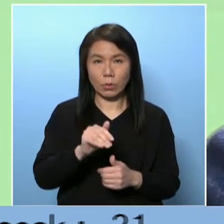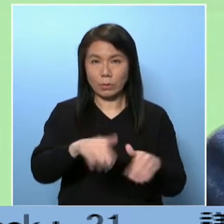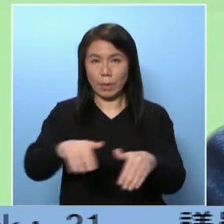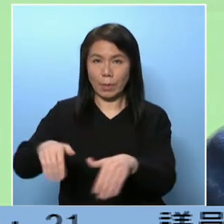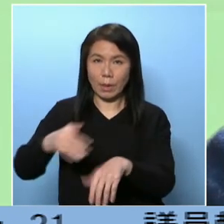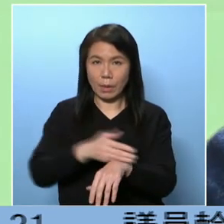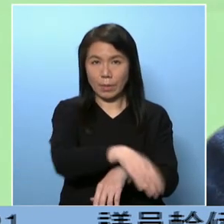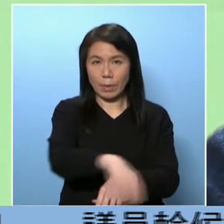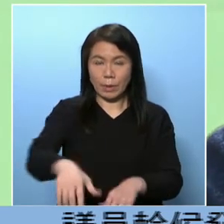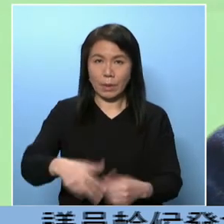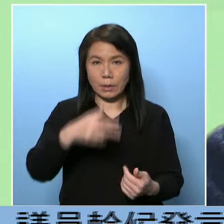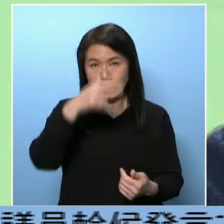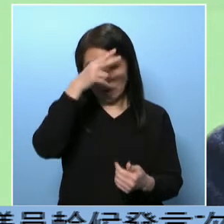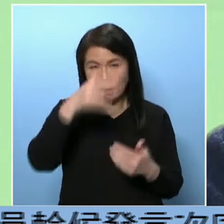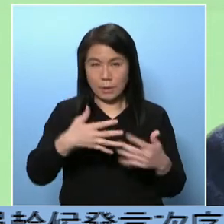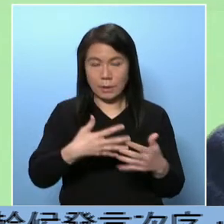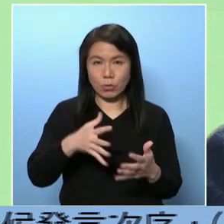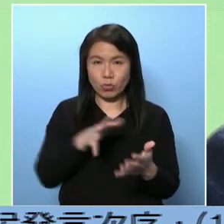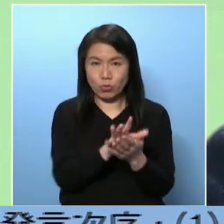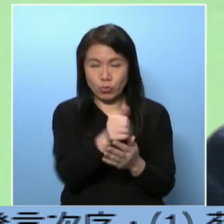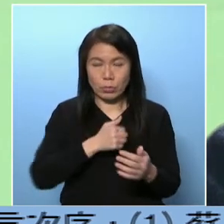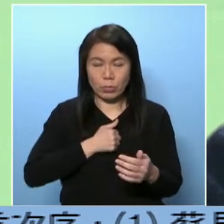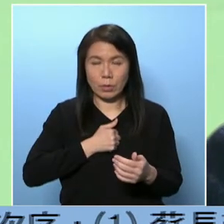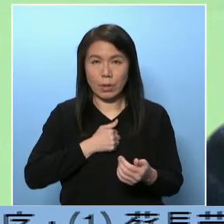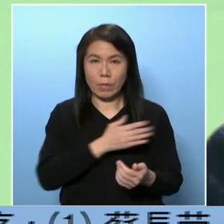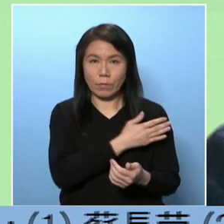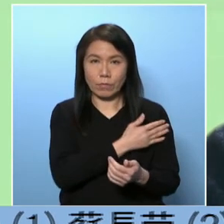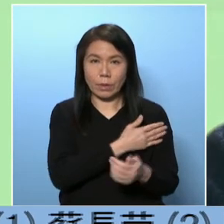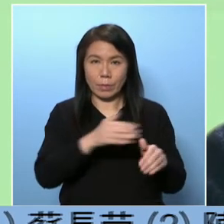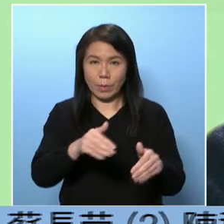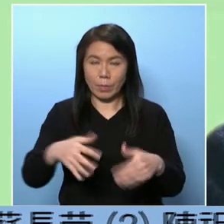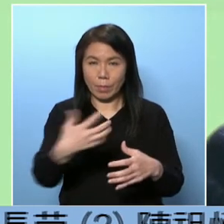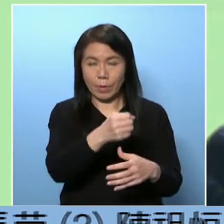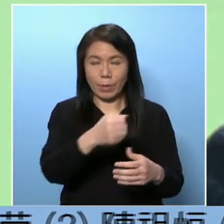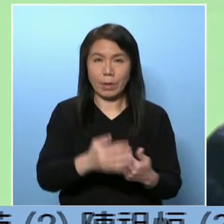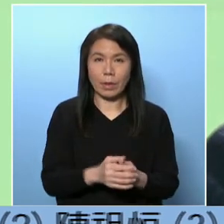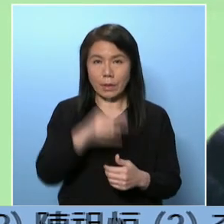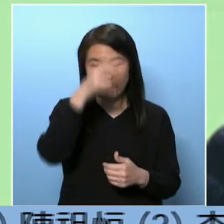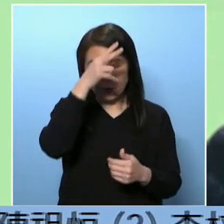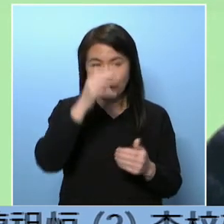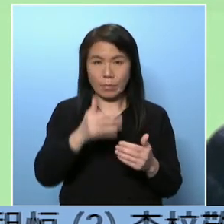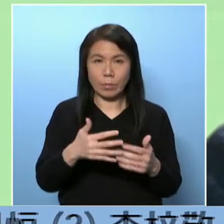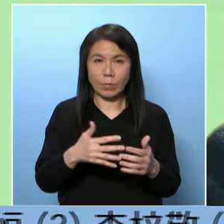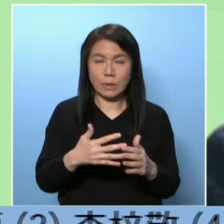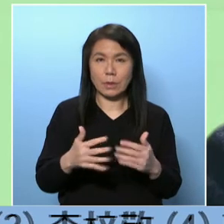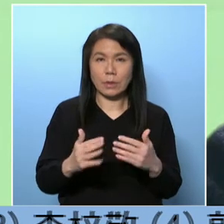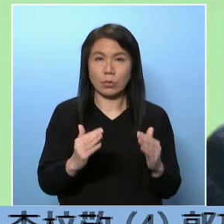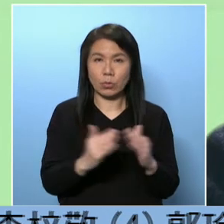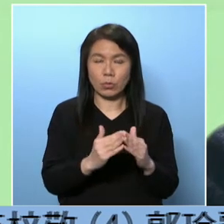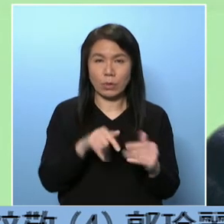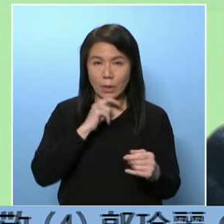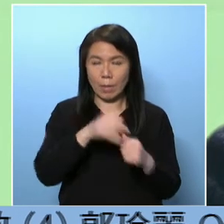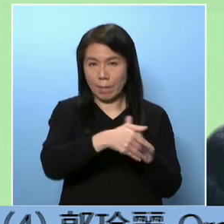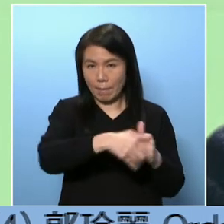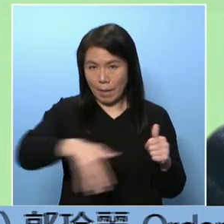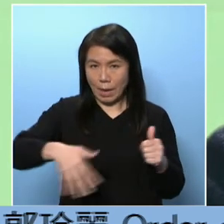And we can also mobilize the district officers in districts so that they can also play a coordinating